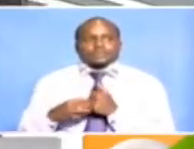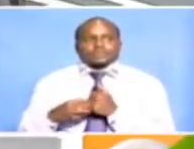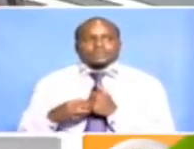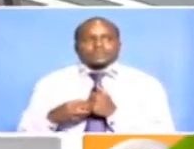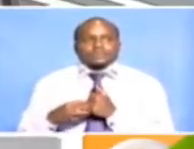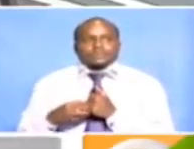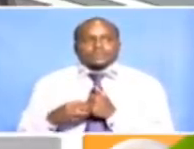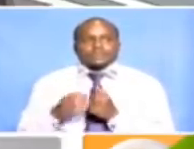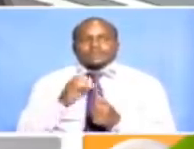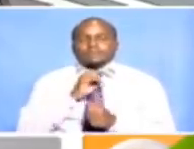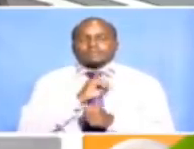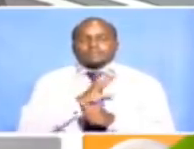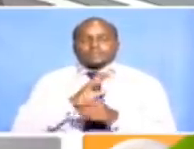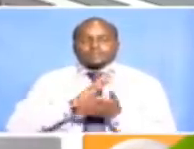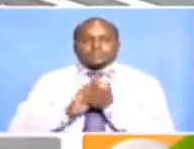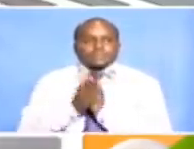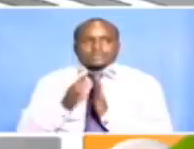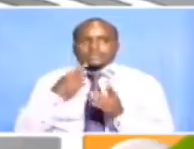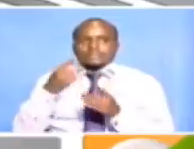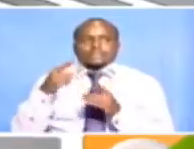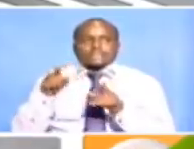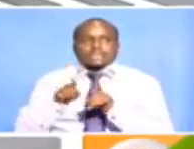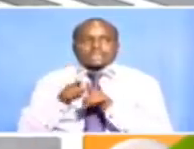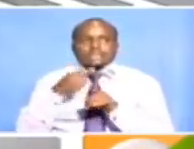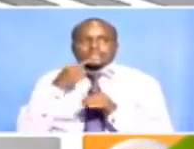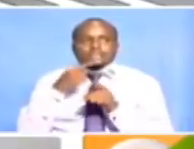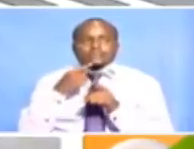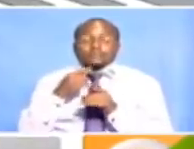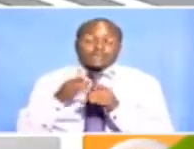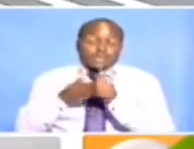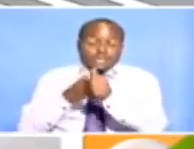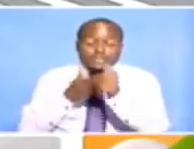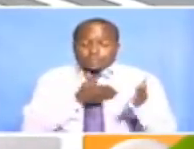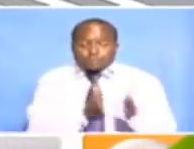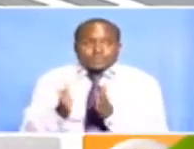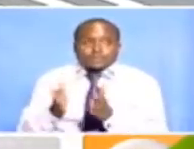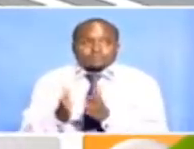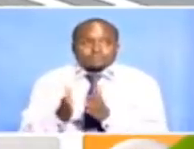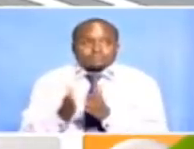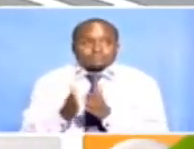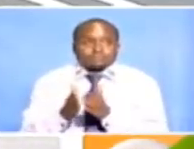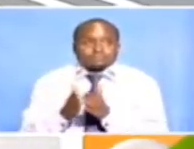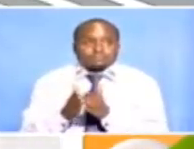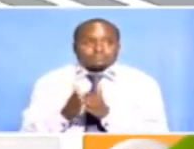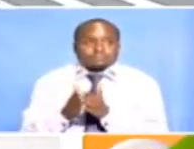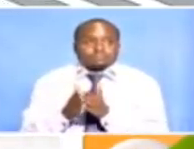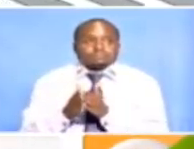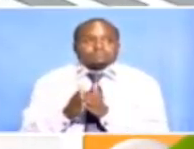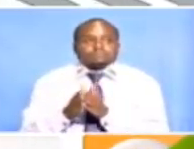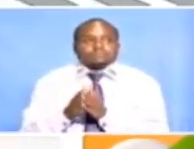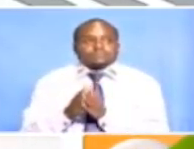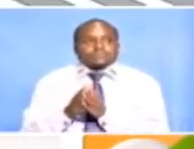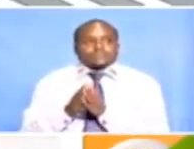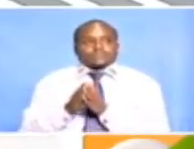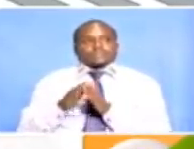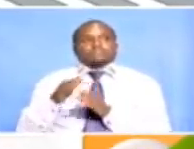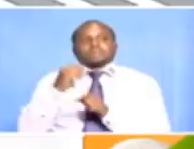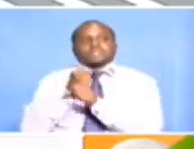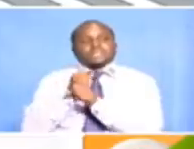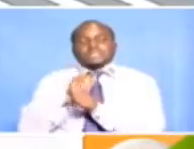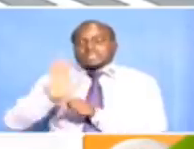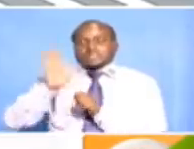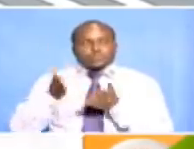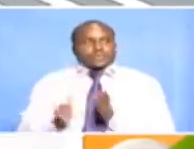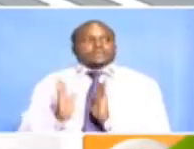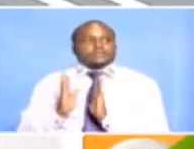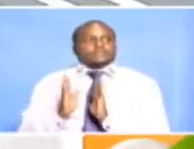nobody, calling it like he sees it. His leadership style, let's face it, it's unorthodox. But he does it his style.